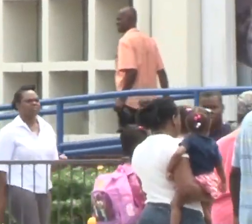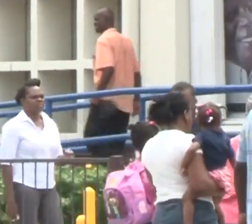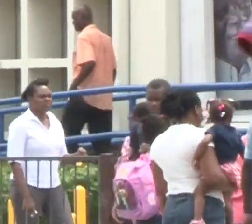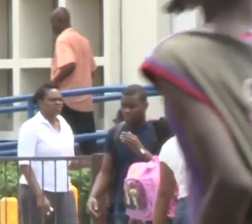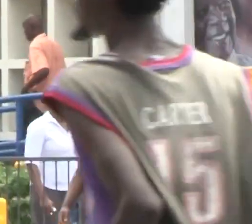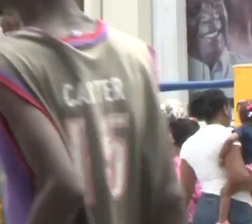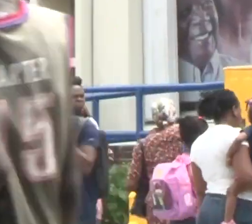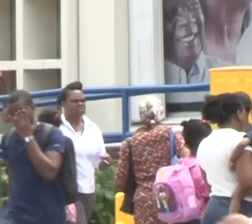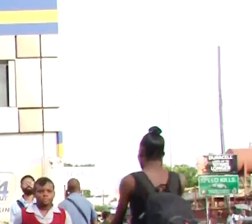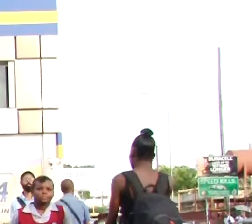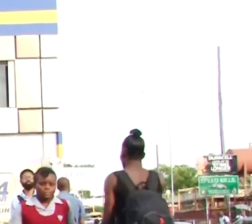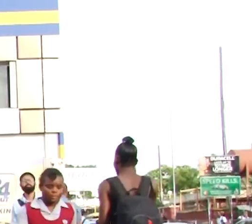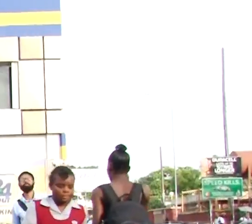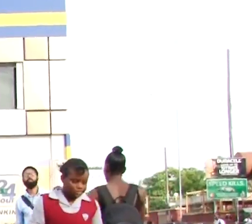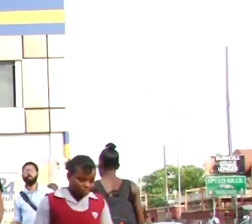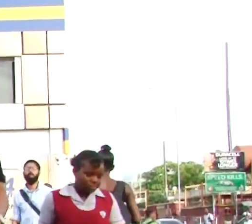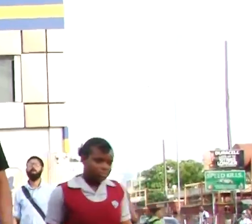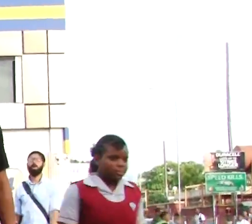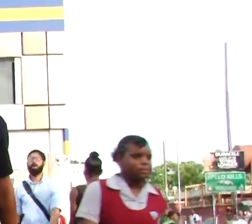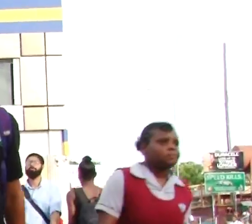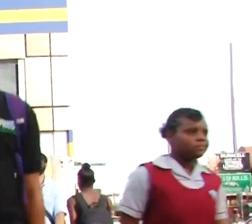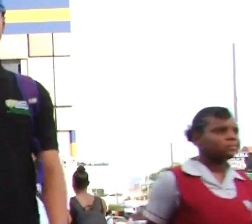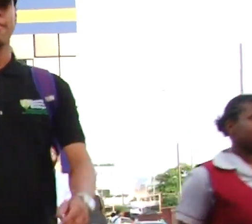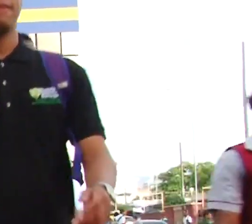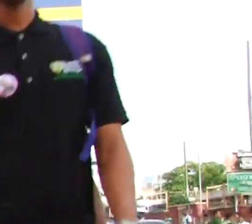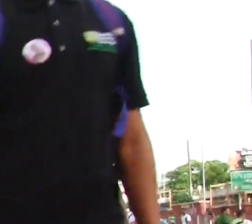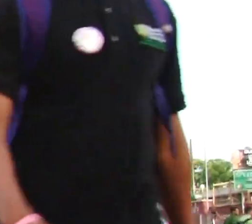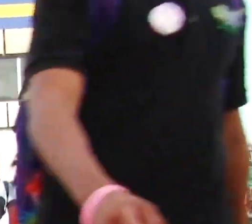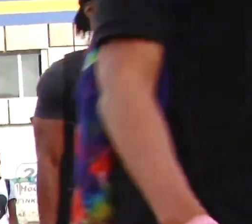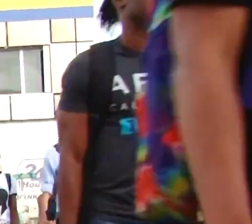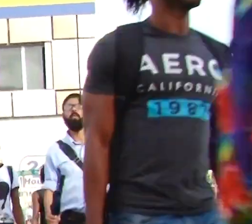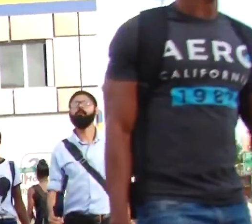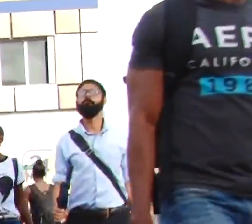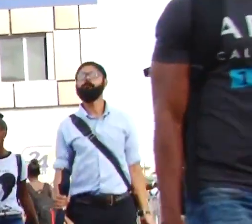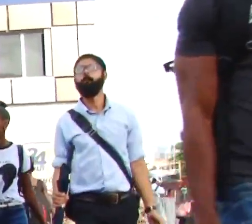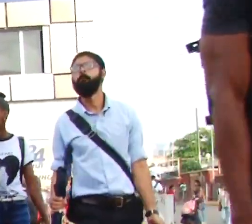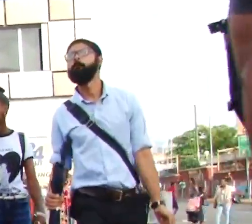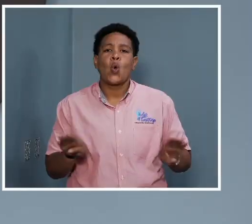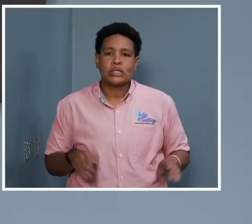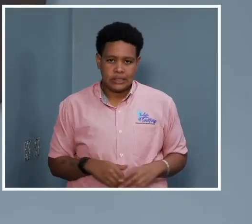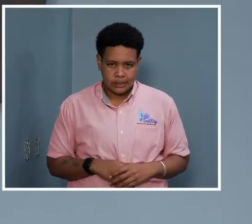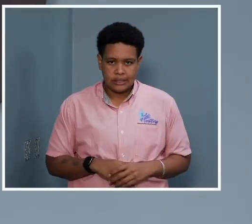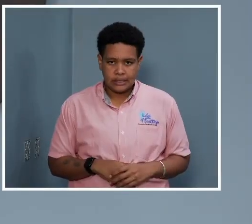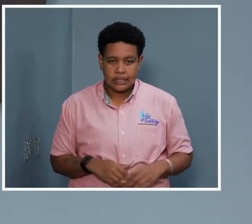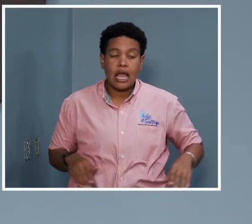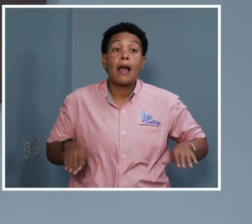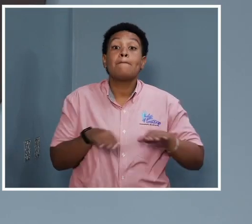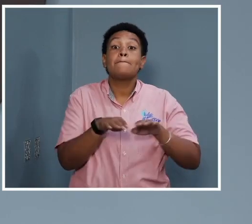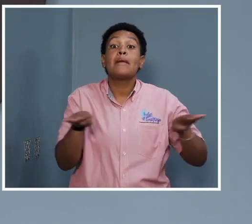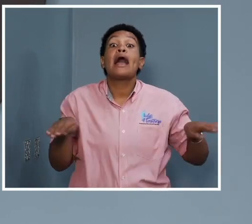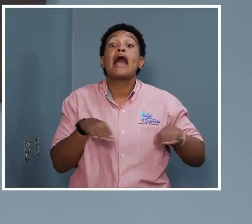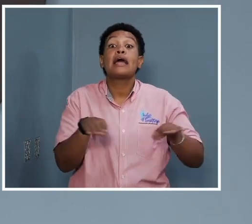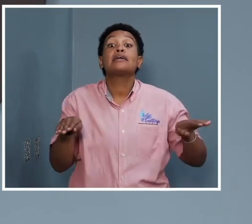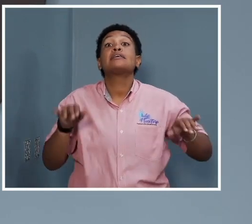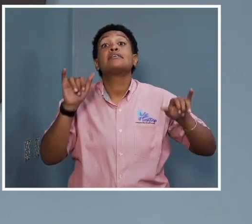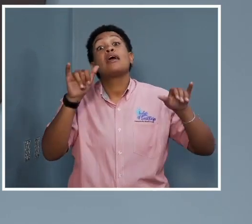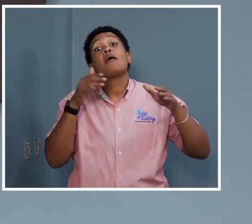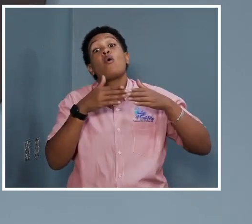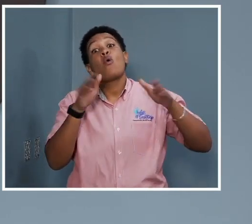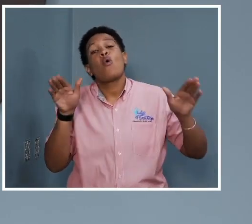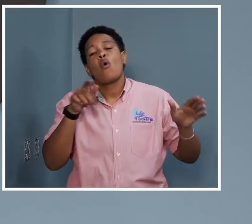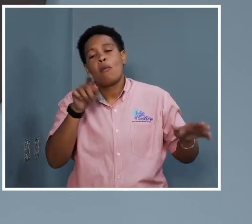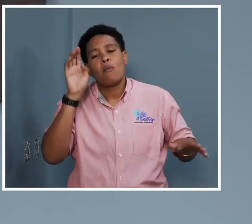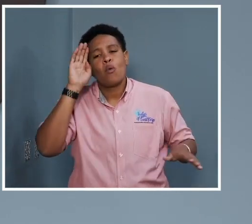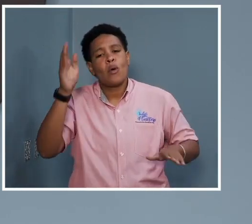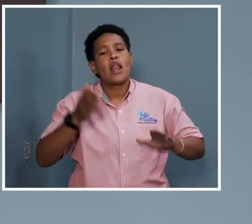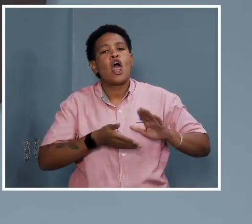the pandemic. He says beaches not under management are to remain closed. The beaches that remain open